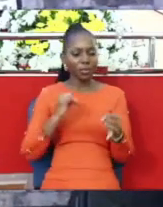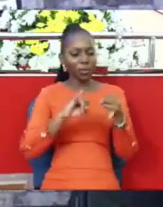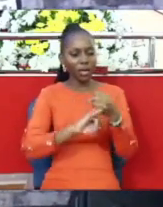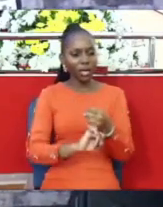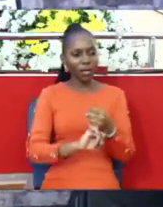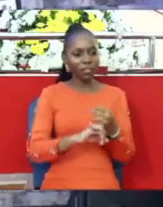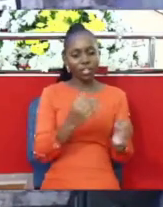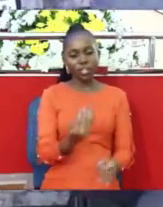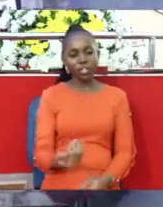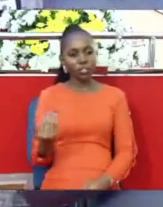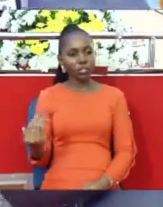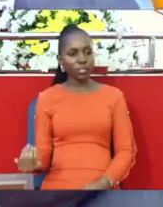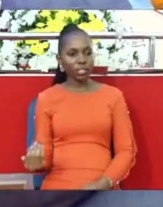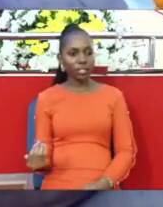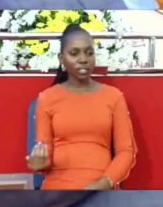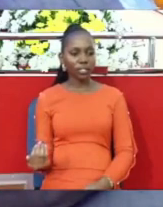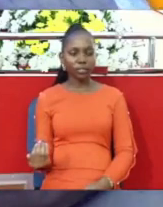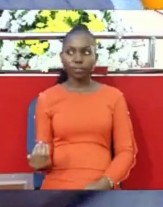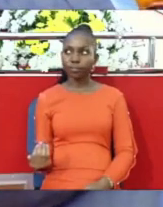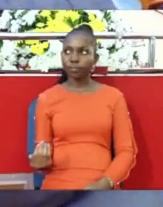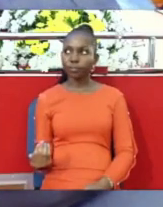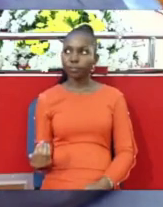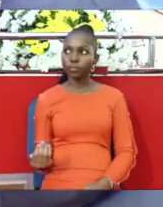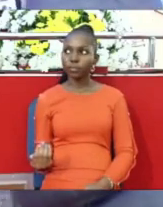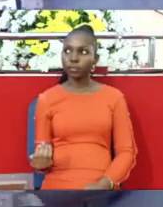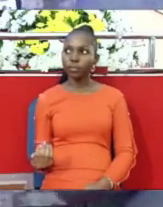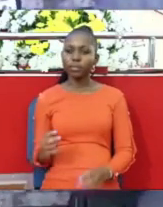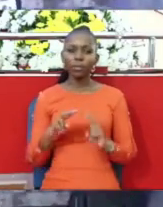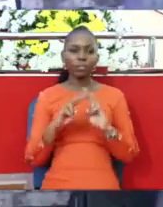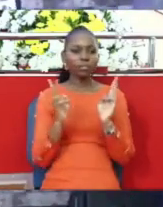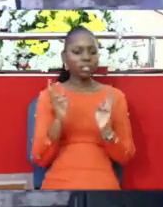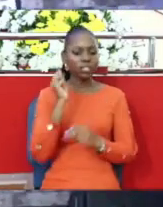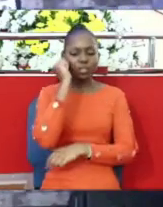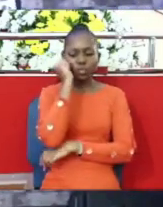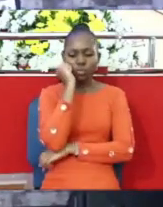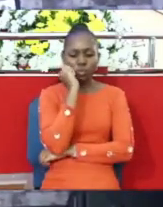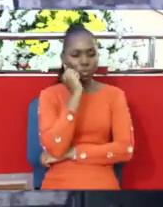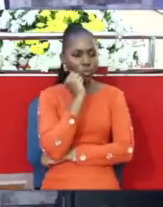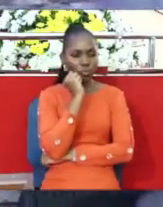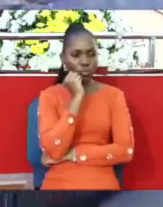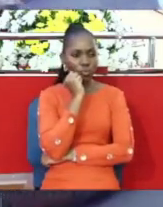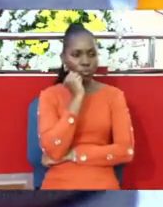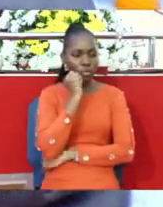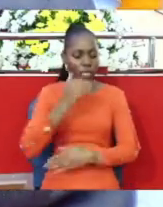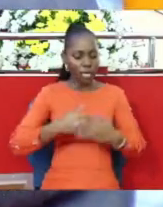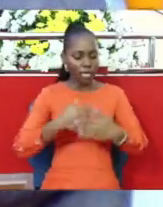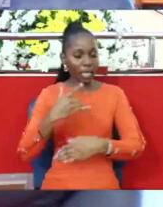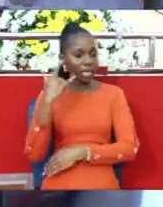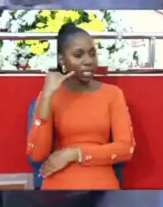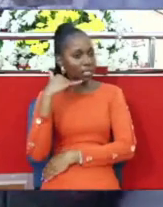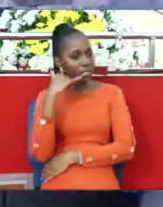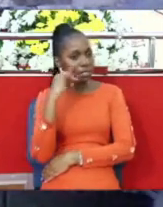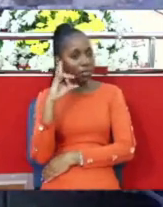the grandchildren were very sorrowful around his bed. Walikuwa na hofu wakiwa